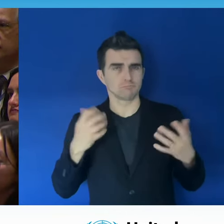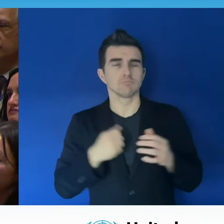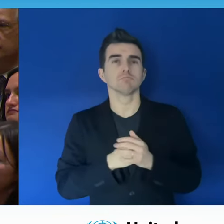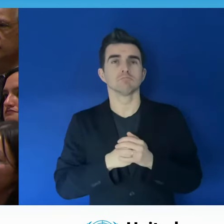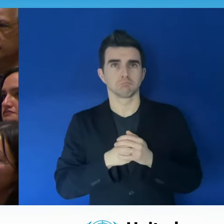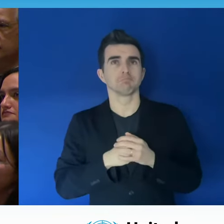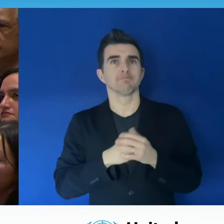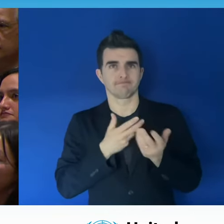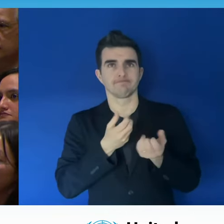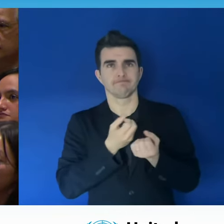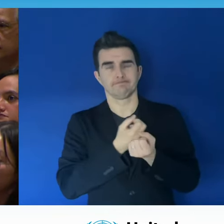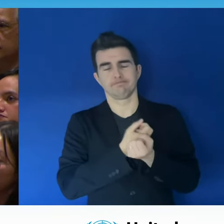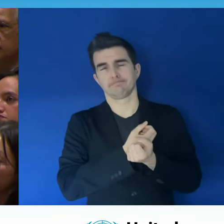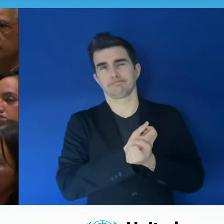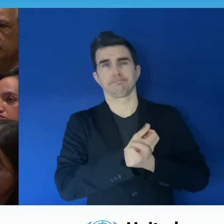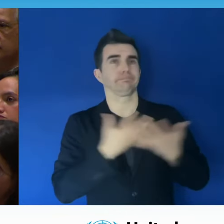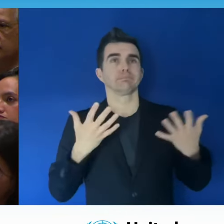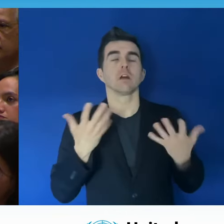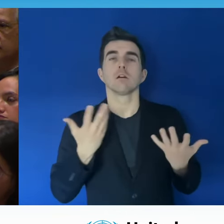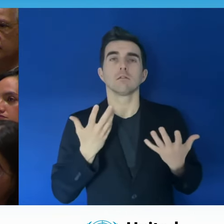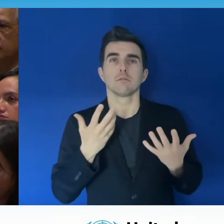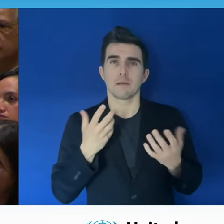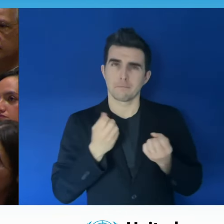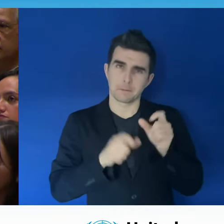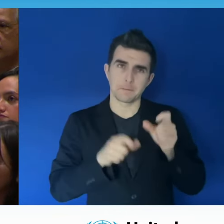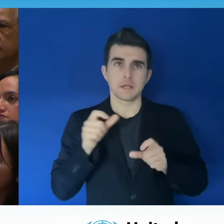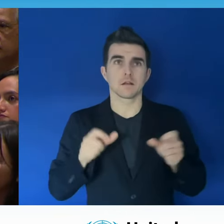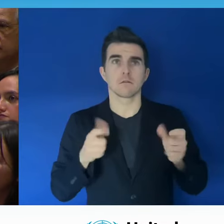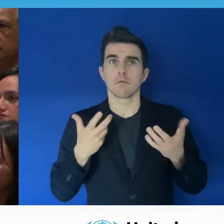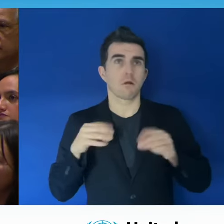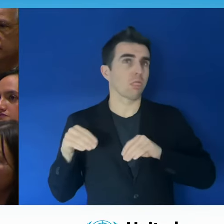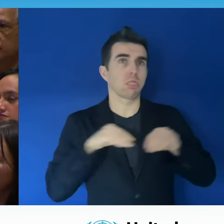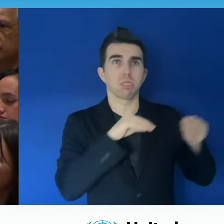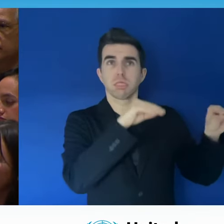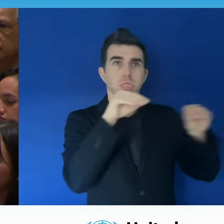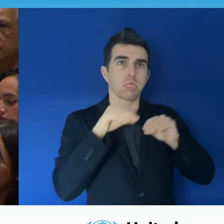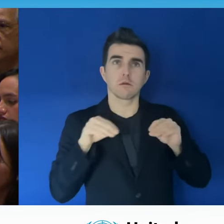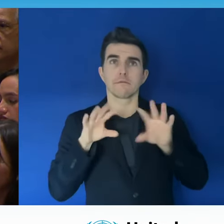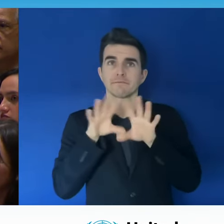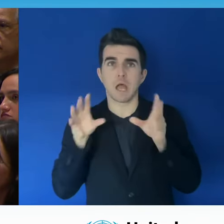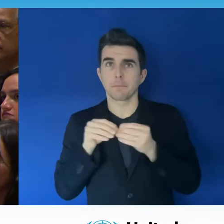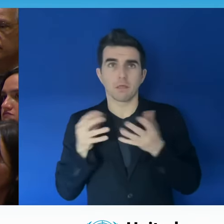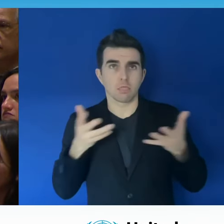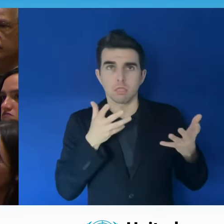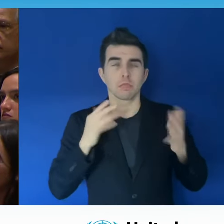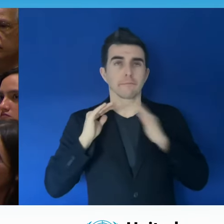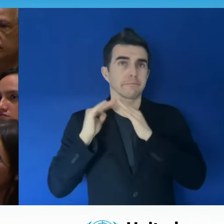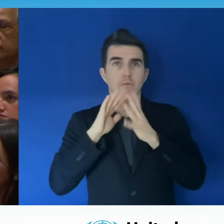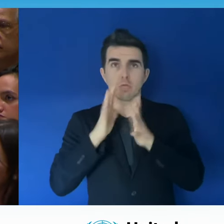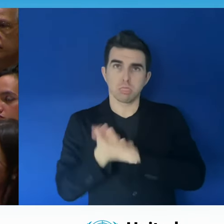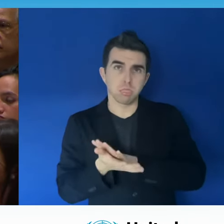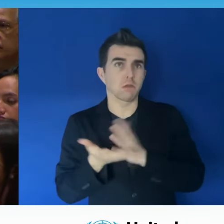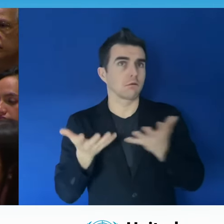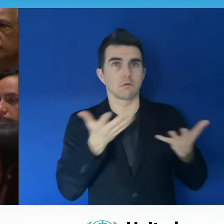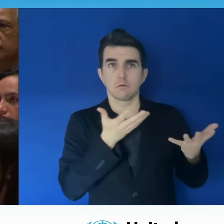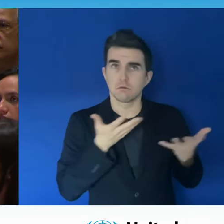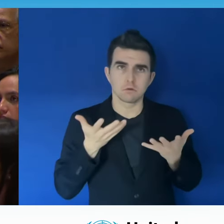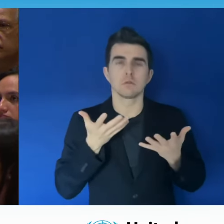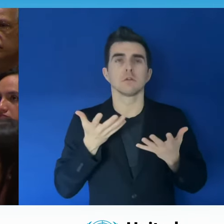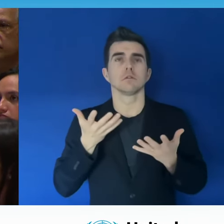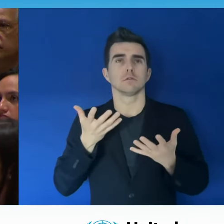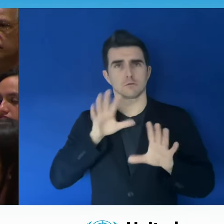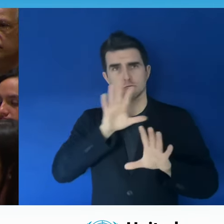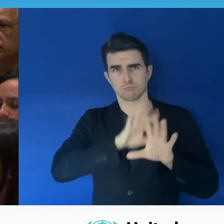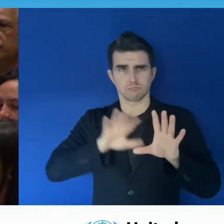and western provinces of Iraq. That coincided with the launch of the 2030 Sustainable Development Agenda of the